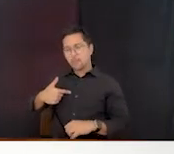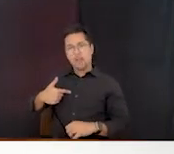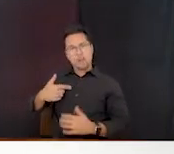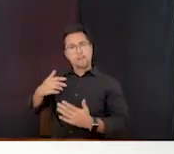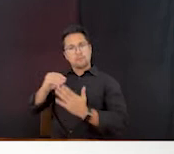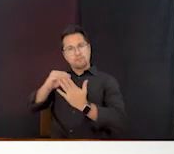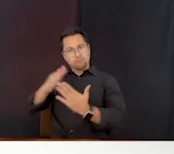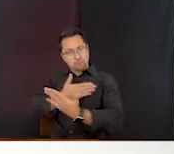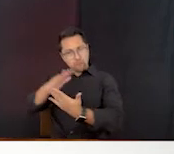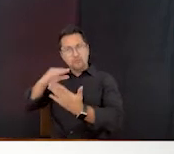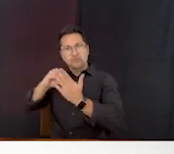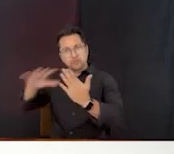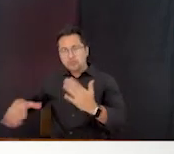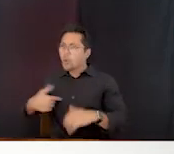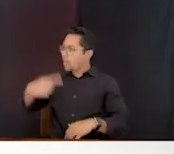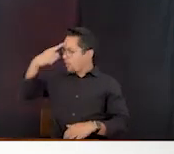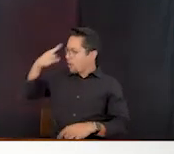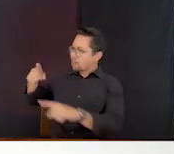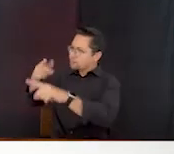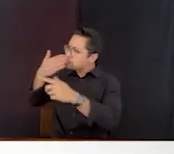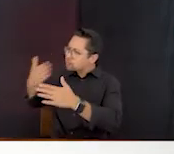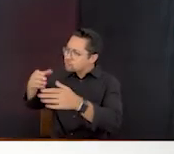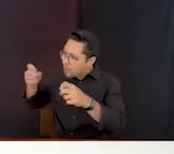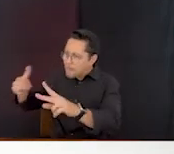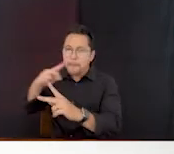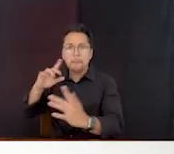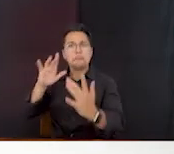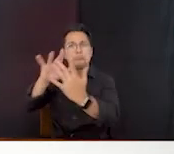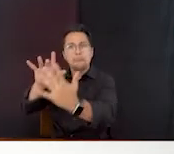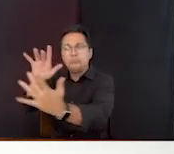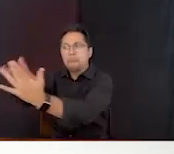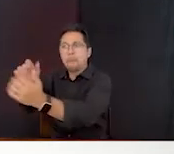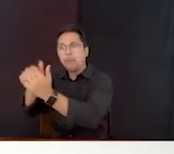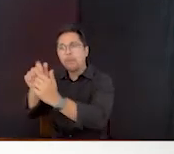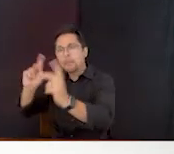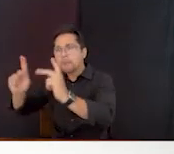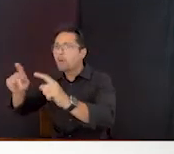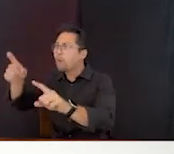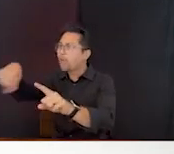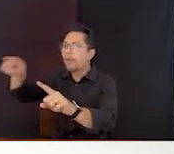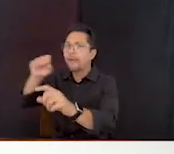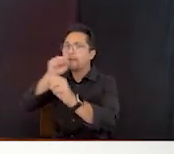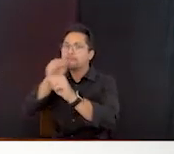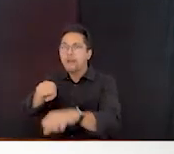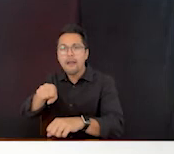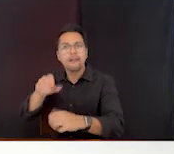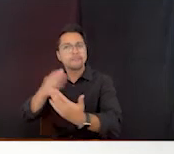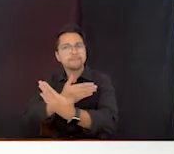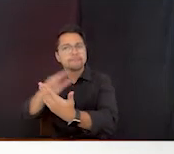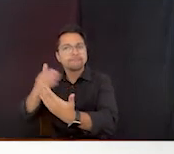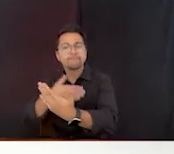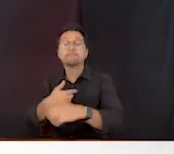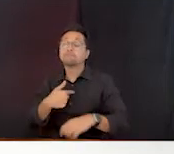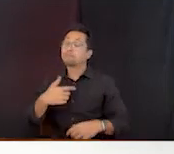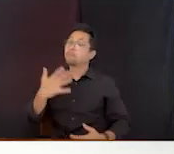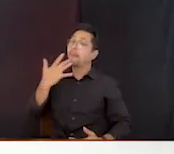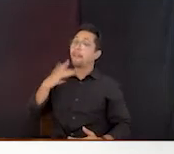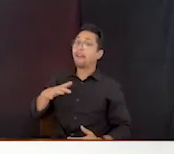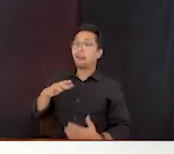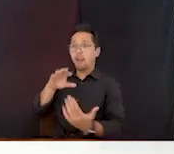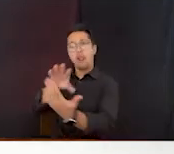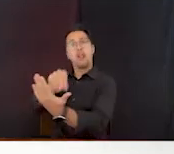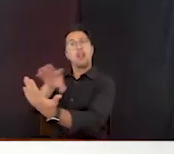branch out and meet new people throughout campus and who love singing. And I was lucky enough to kind of learn